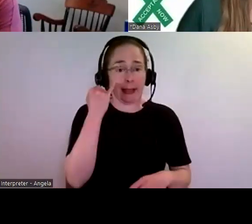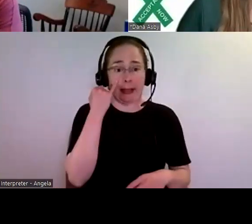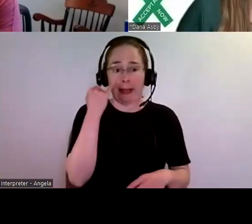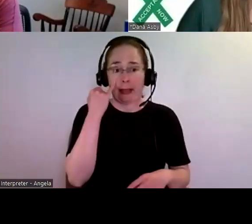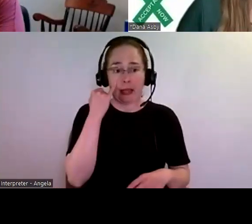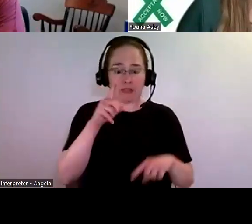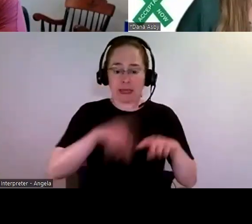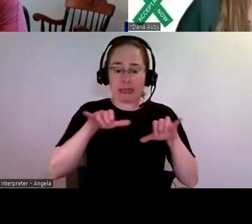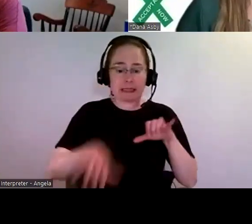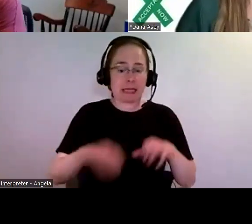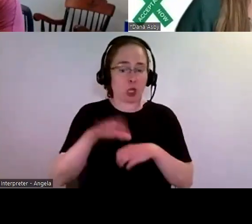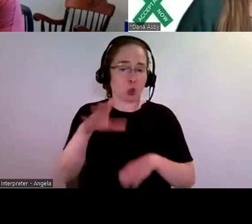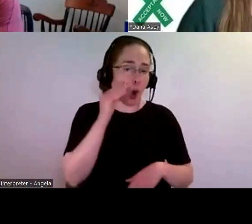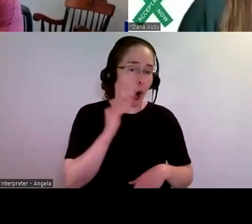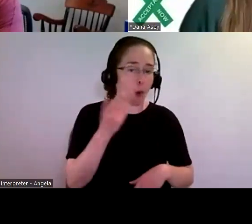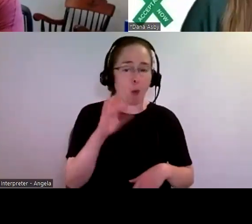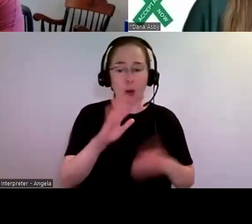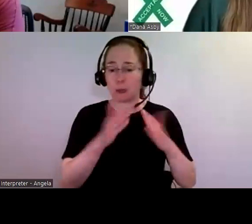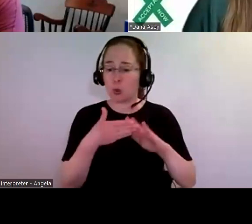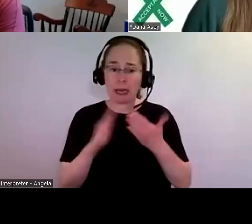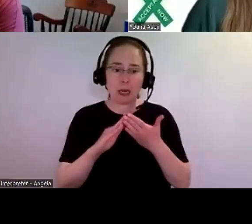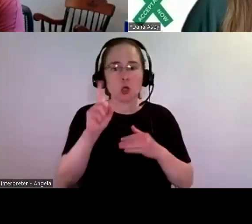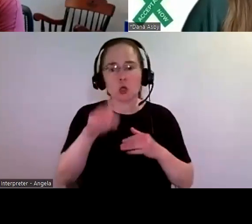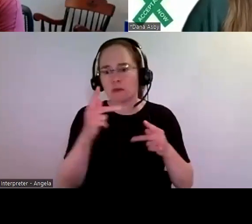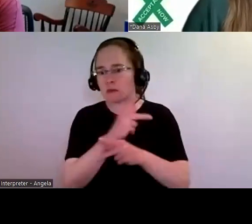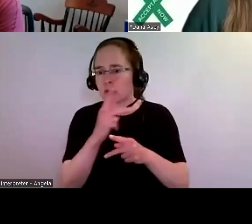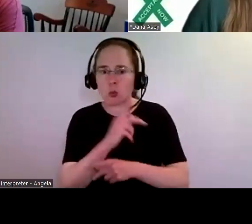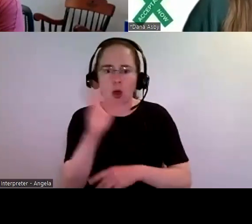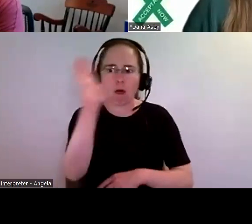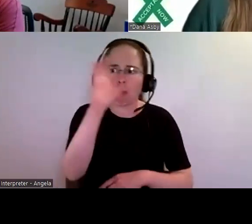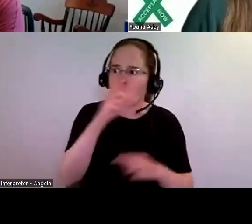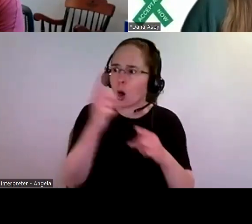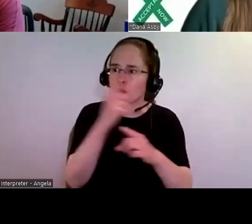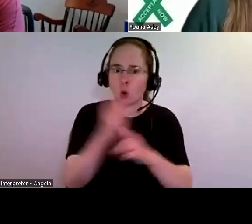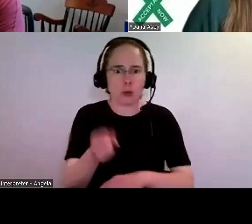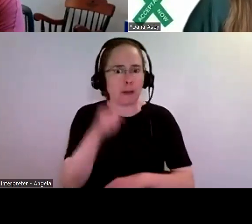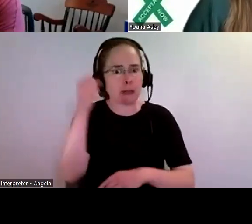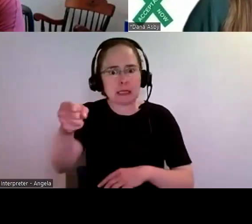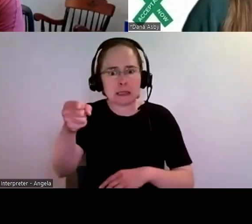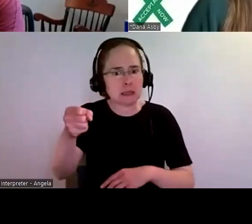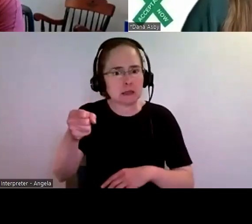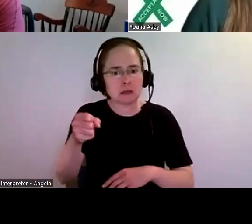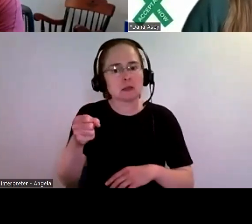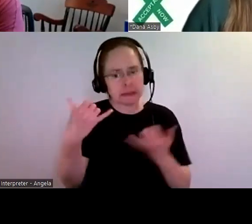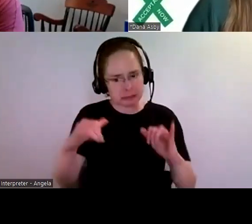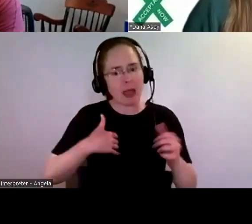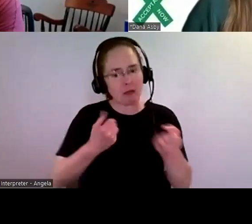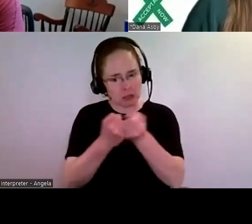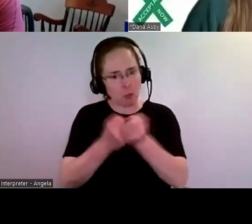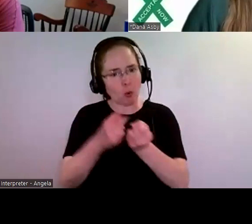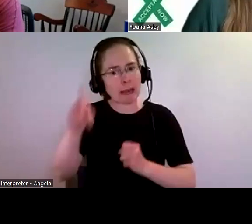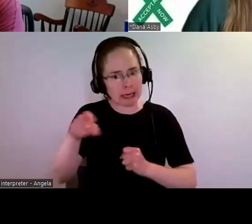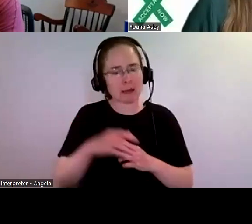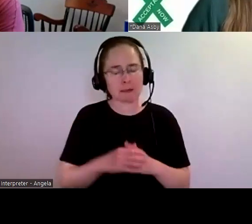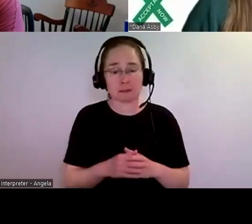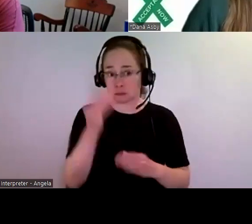the home or in the community, you have to find the appropriate placement for them where they have that support that they need. And